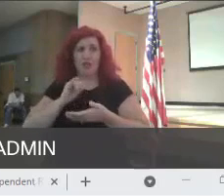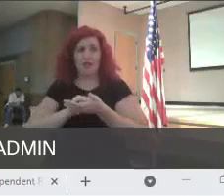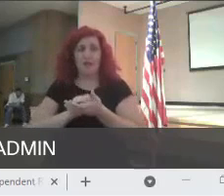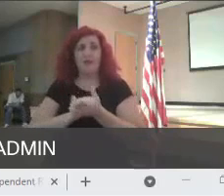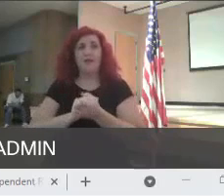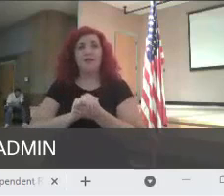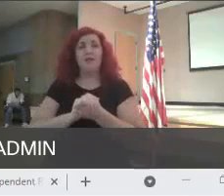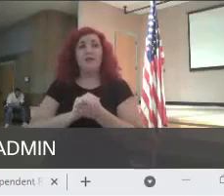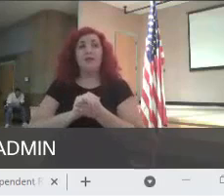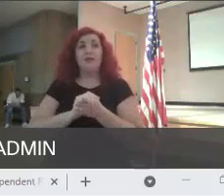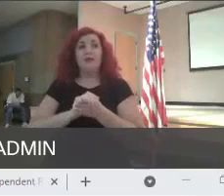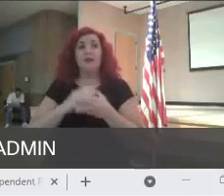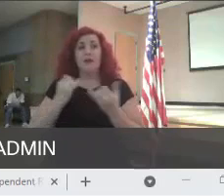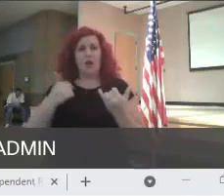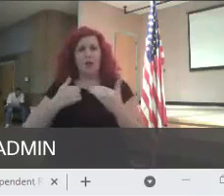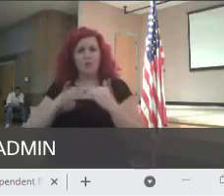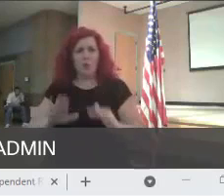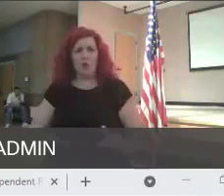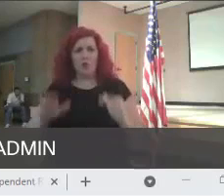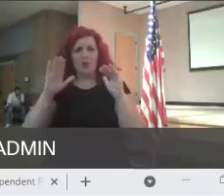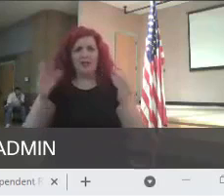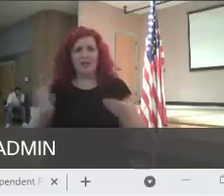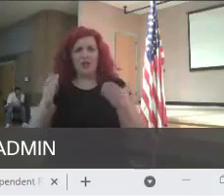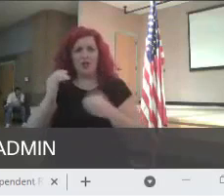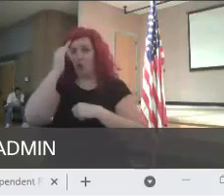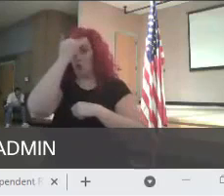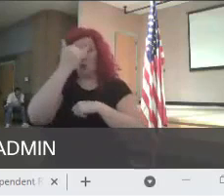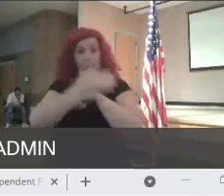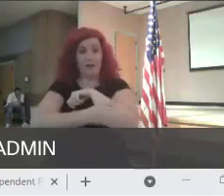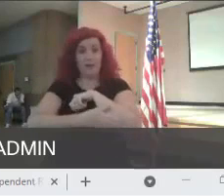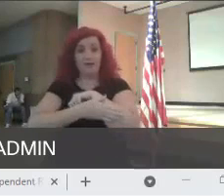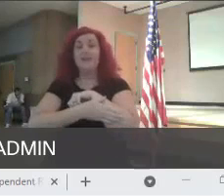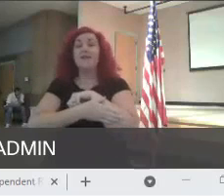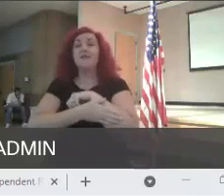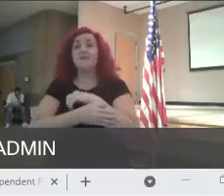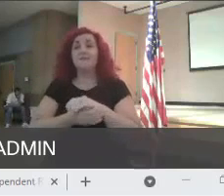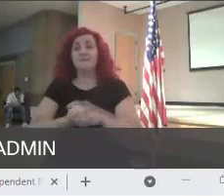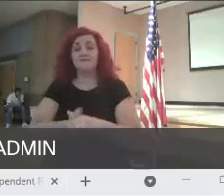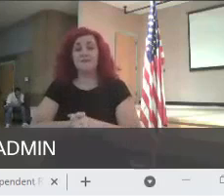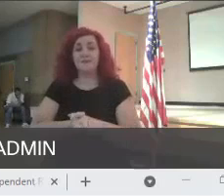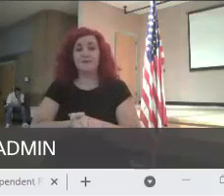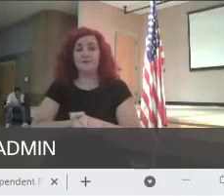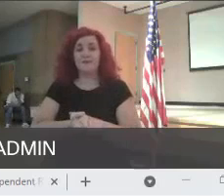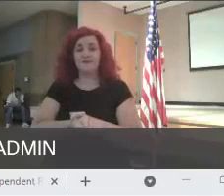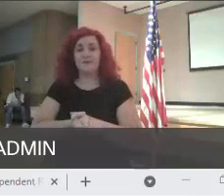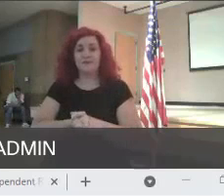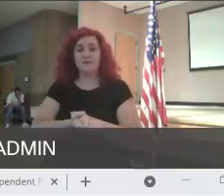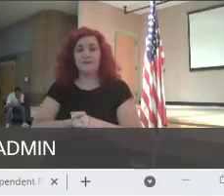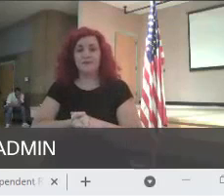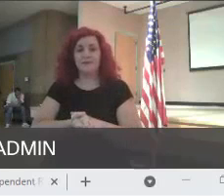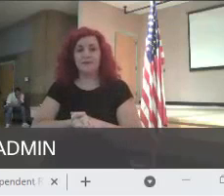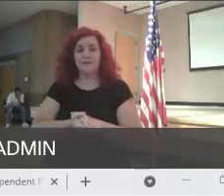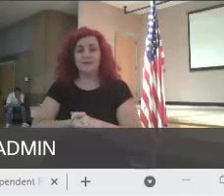Now, I was born and raised right here in Yuma County, and I had the honor of serving